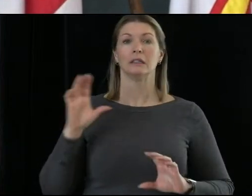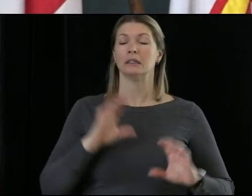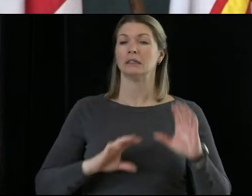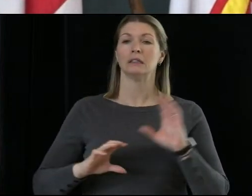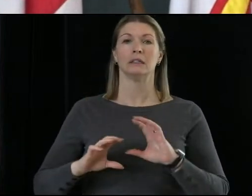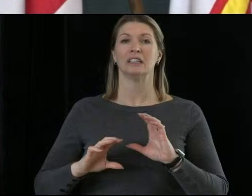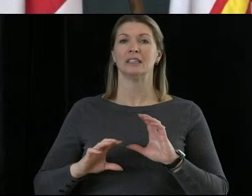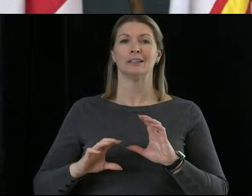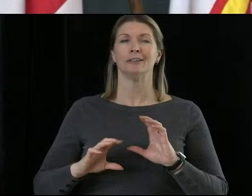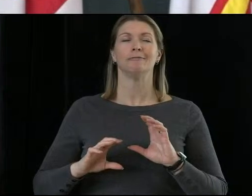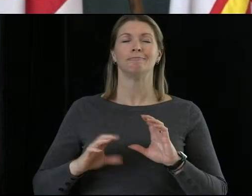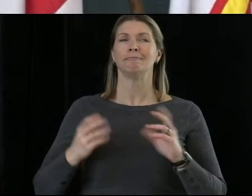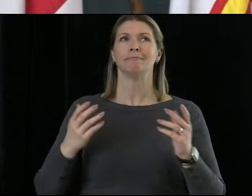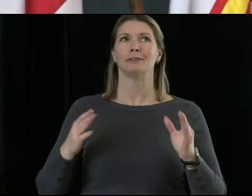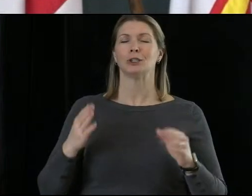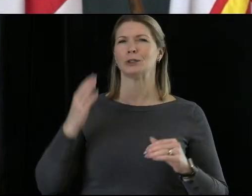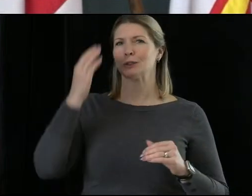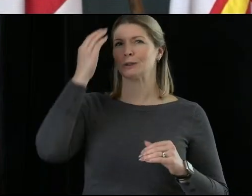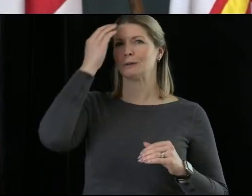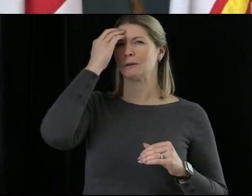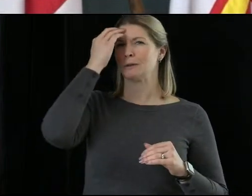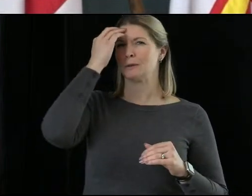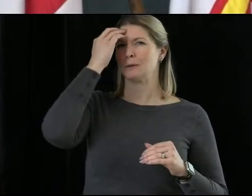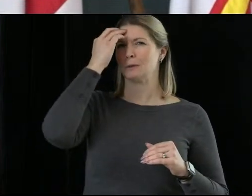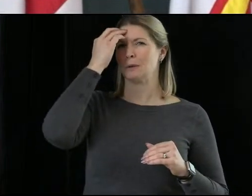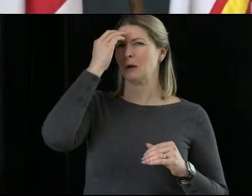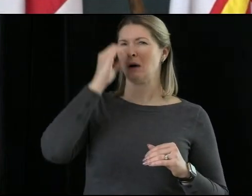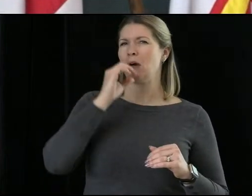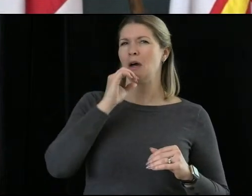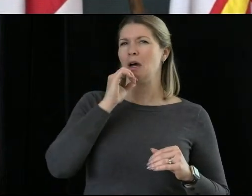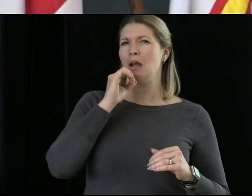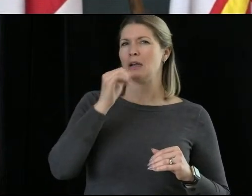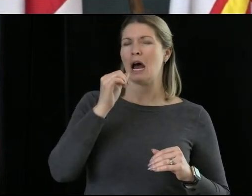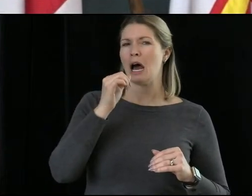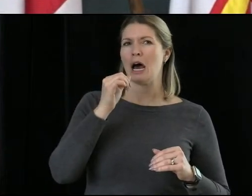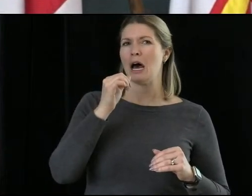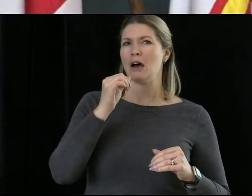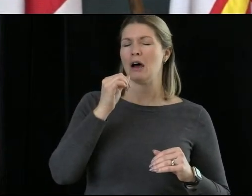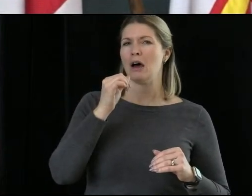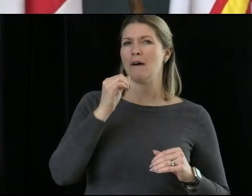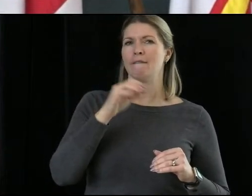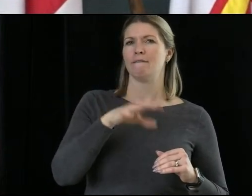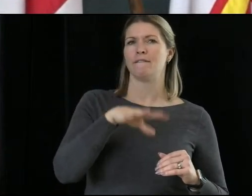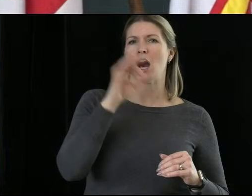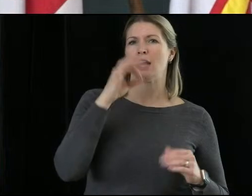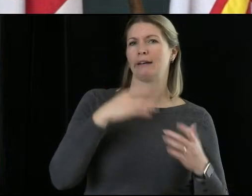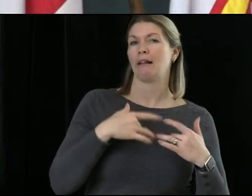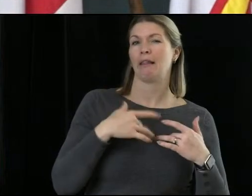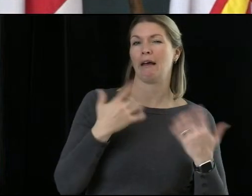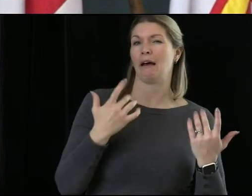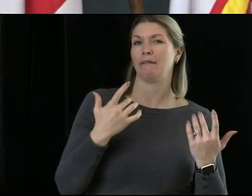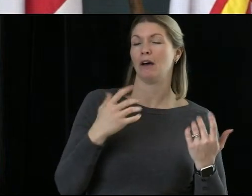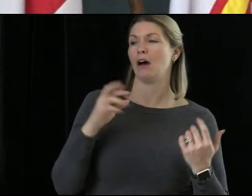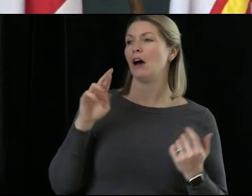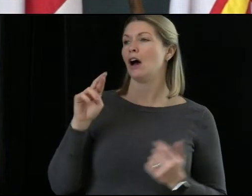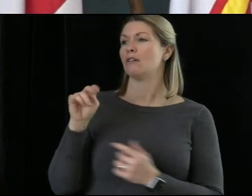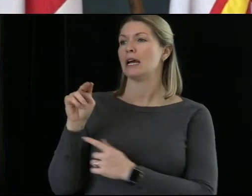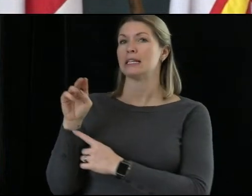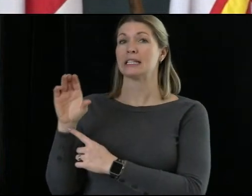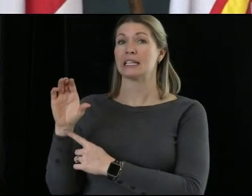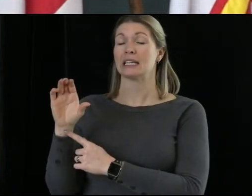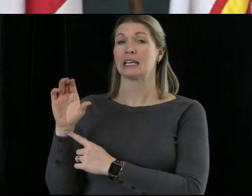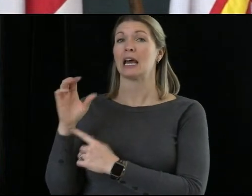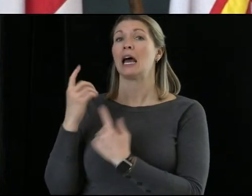we knew that we were no longer looking to find Courtney alive. The Royal Newfoundland Constabulary announced on